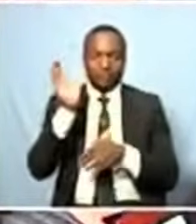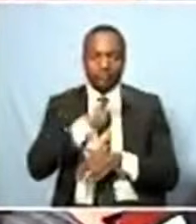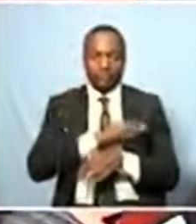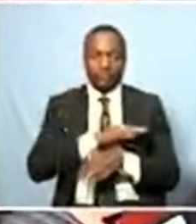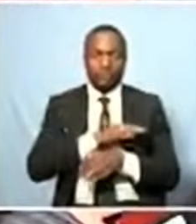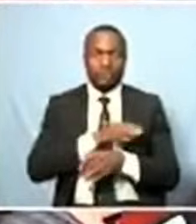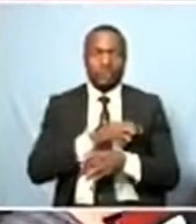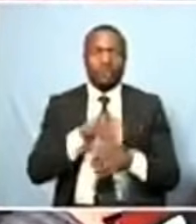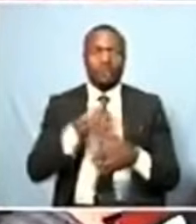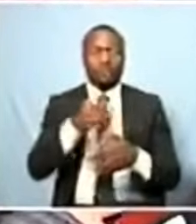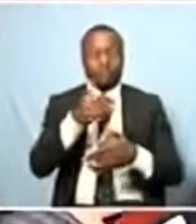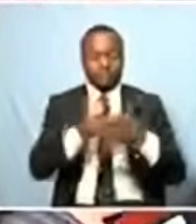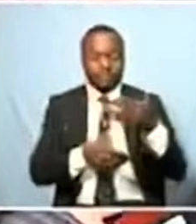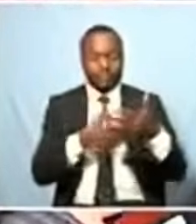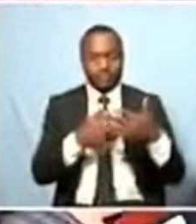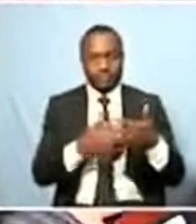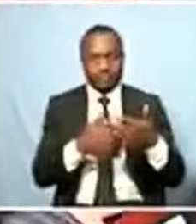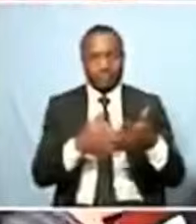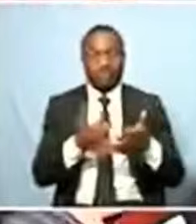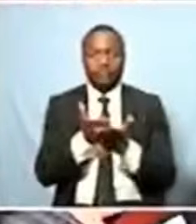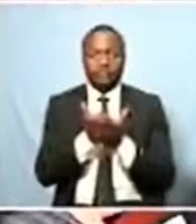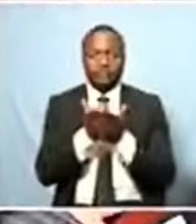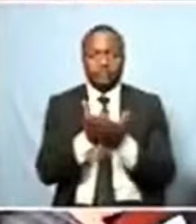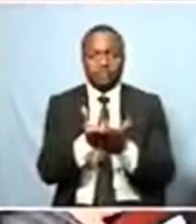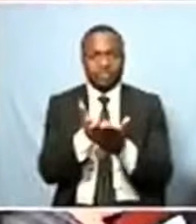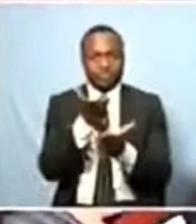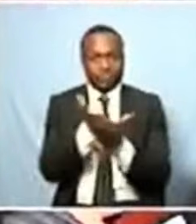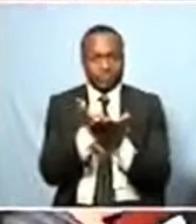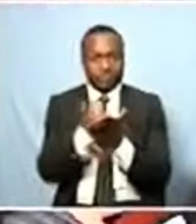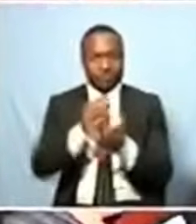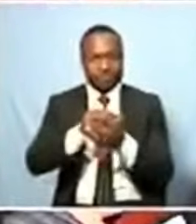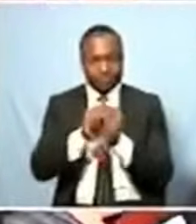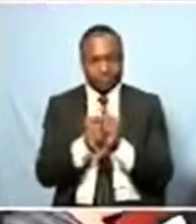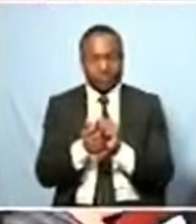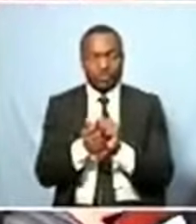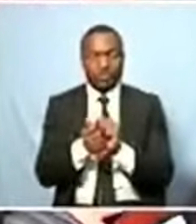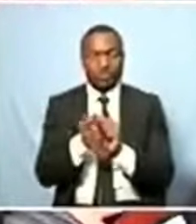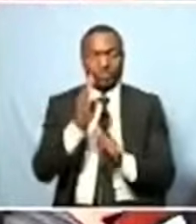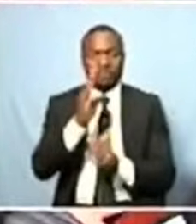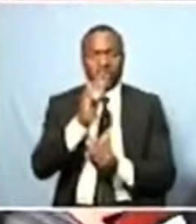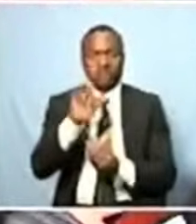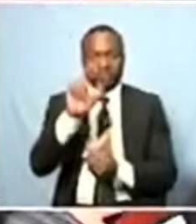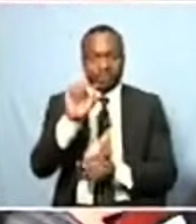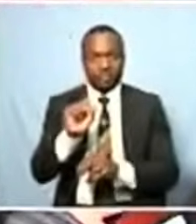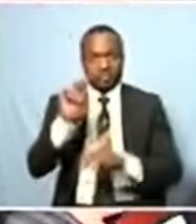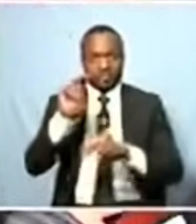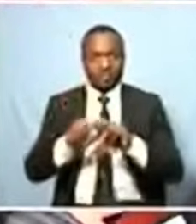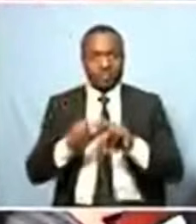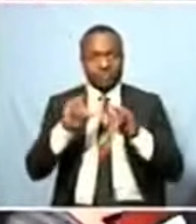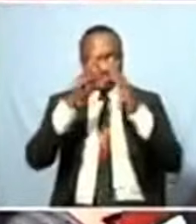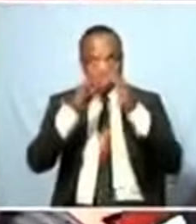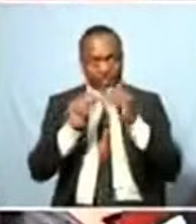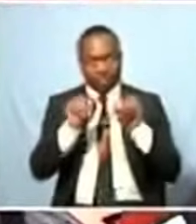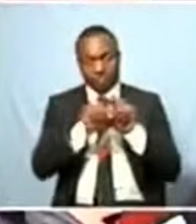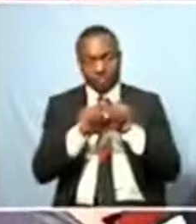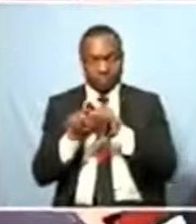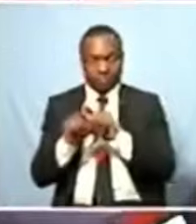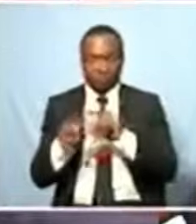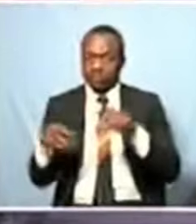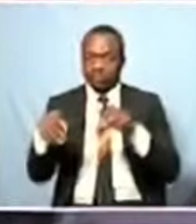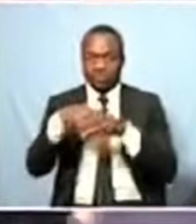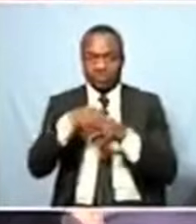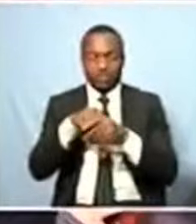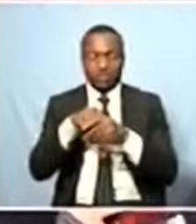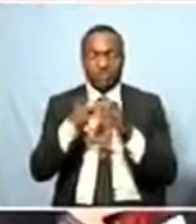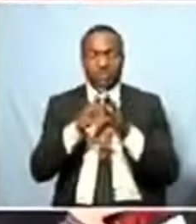each day, and allow for submission of proposed amendments to bills during the sitting of the House, as well as consider